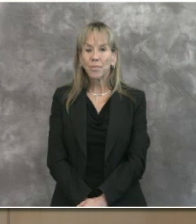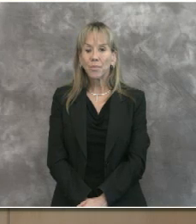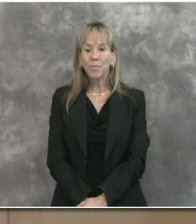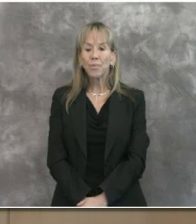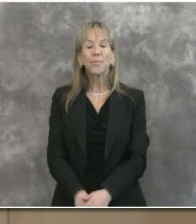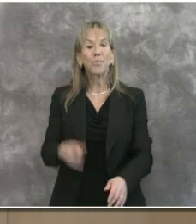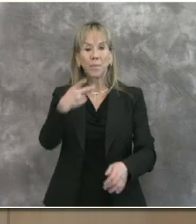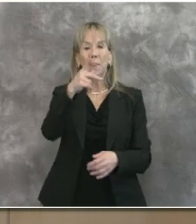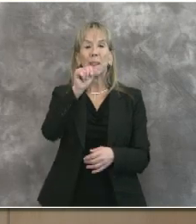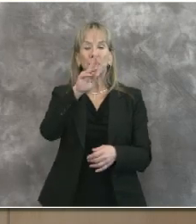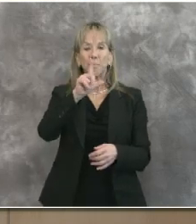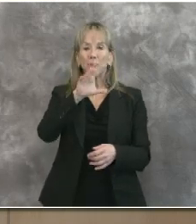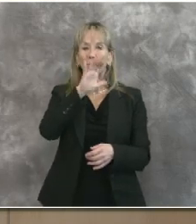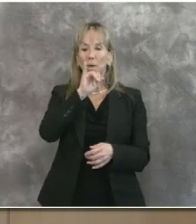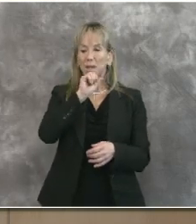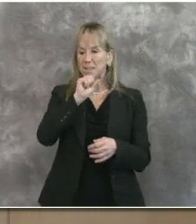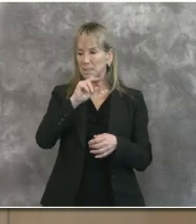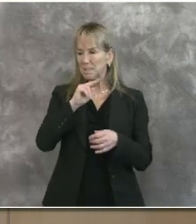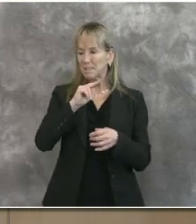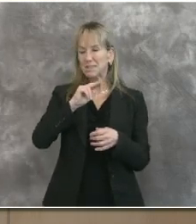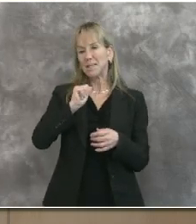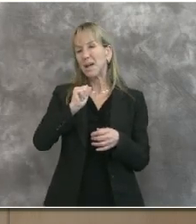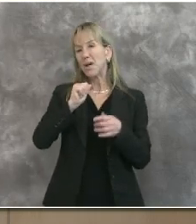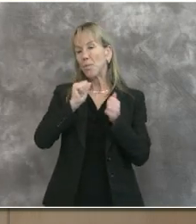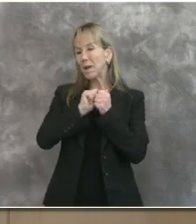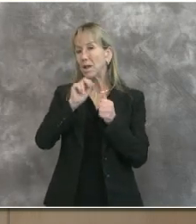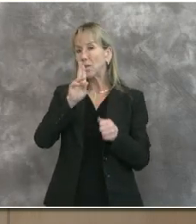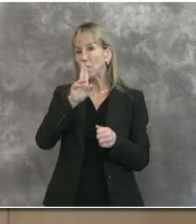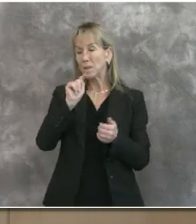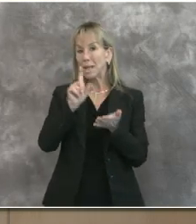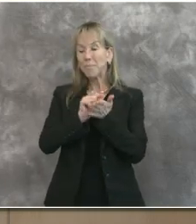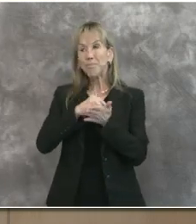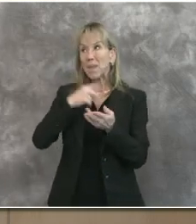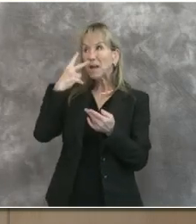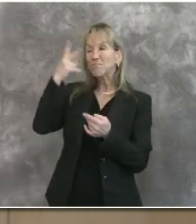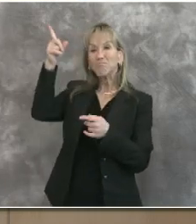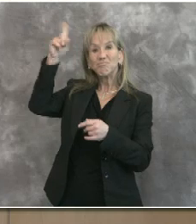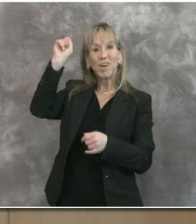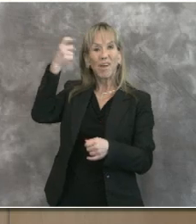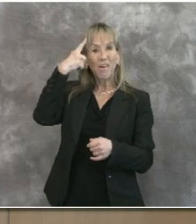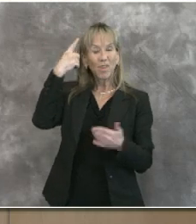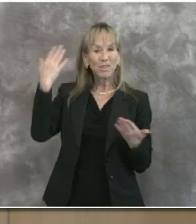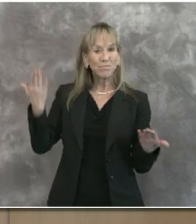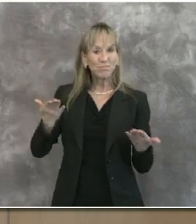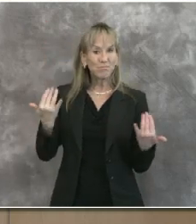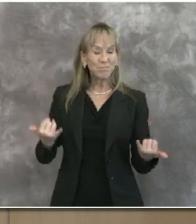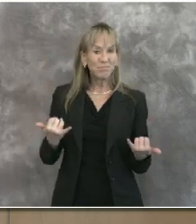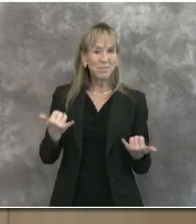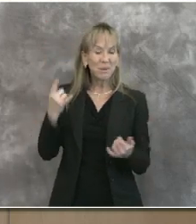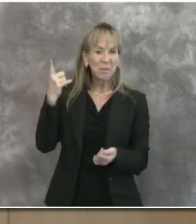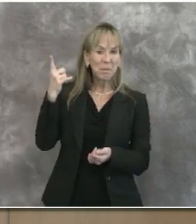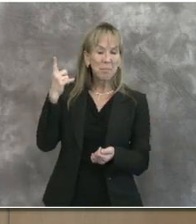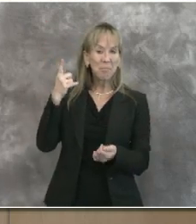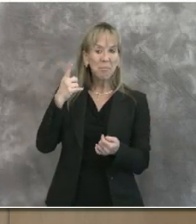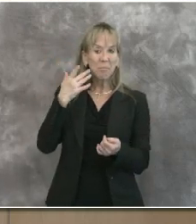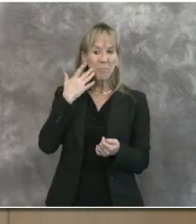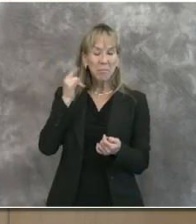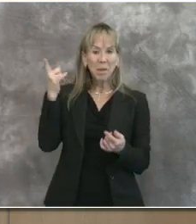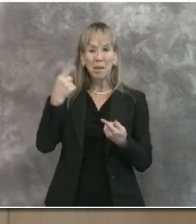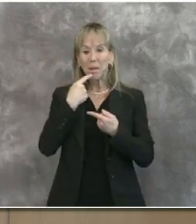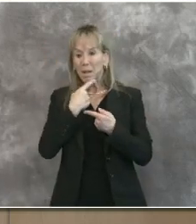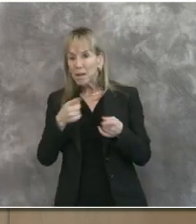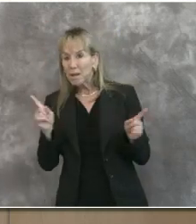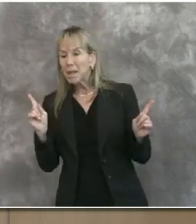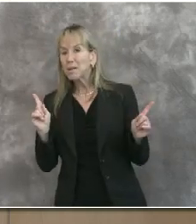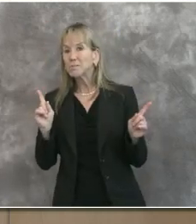Hi, this is Paul Sisson at the UT. I see Governor Newsom today had an announcement and then a